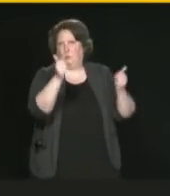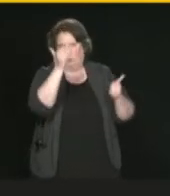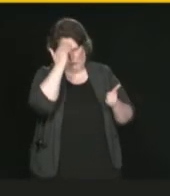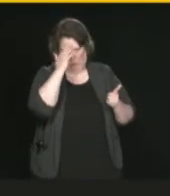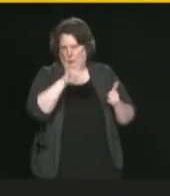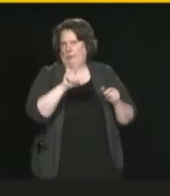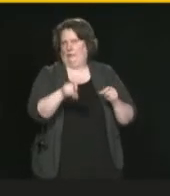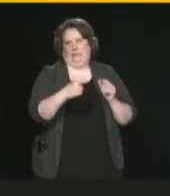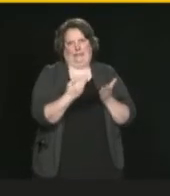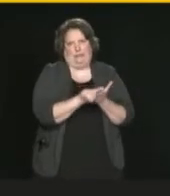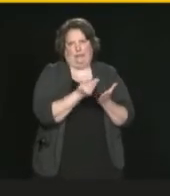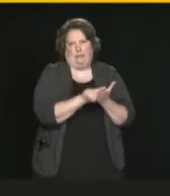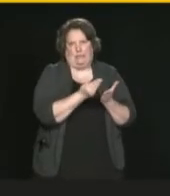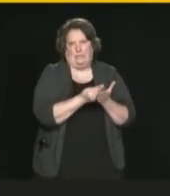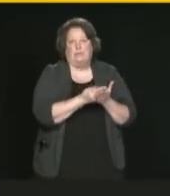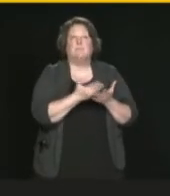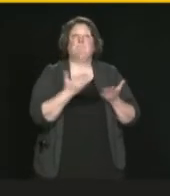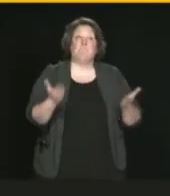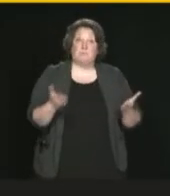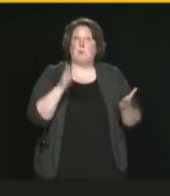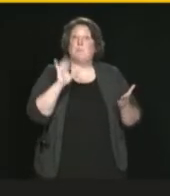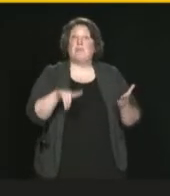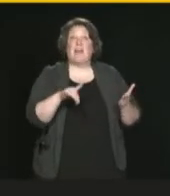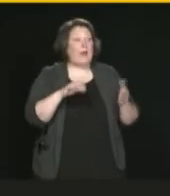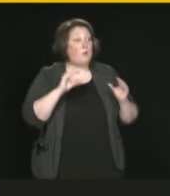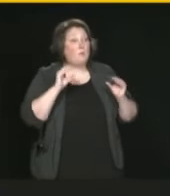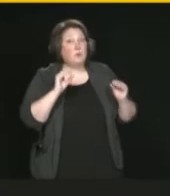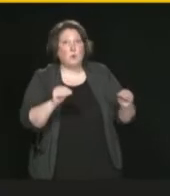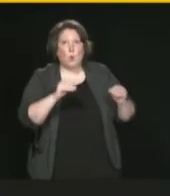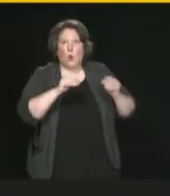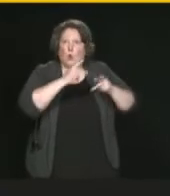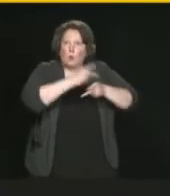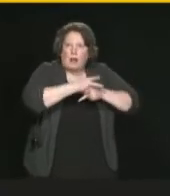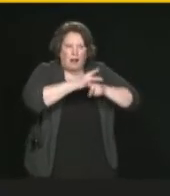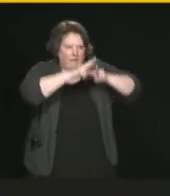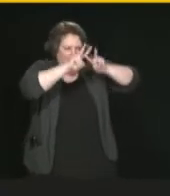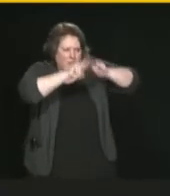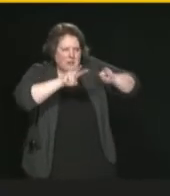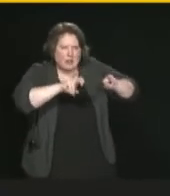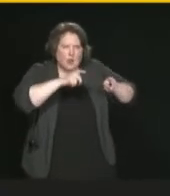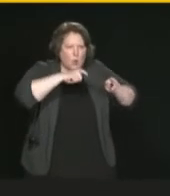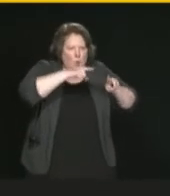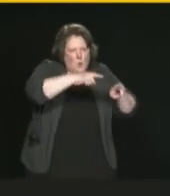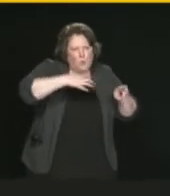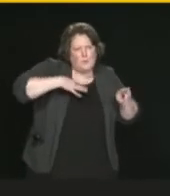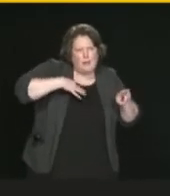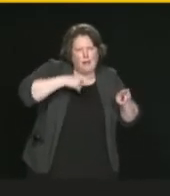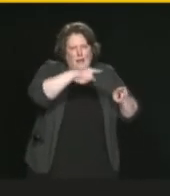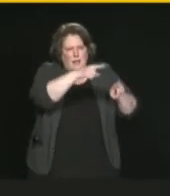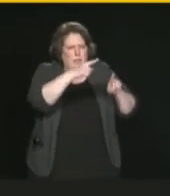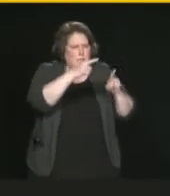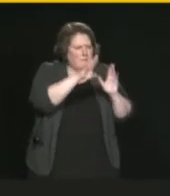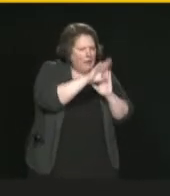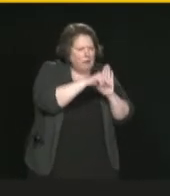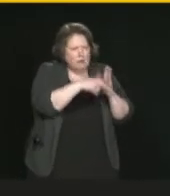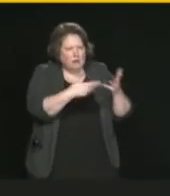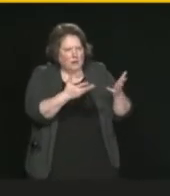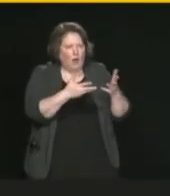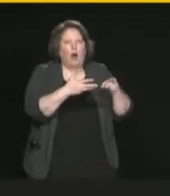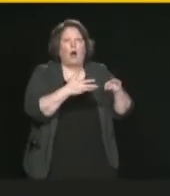also knew that would mean that after the fact we would have to introduce